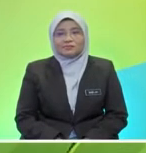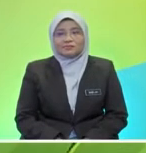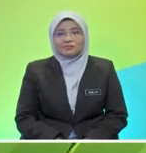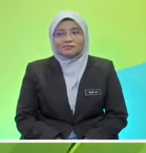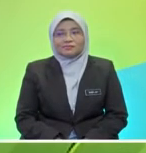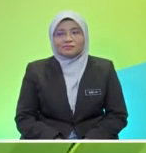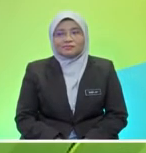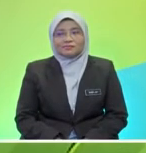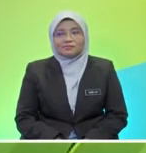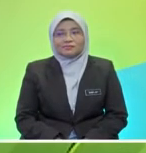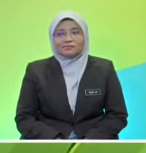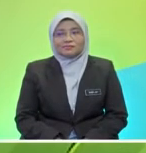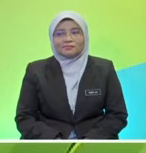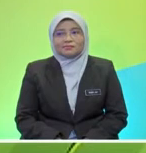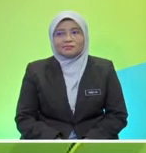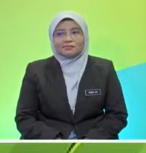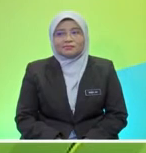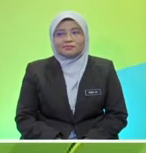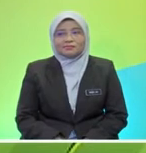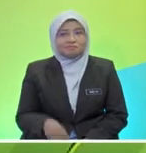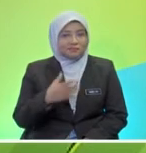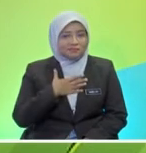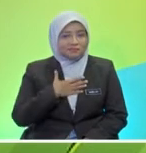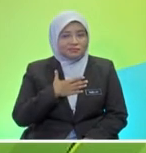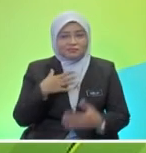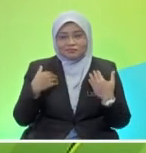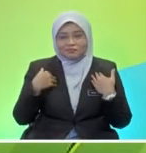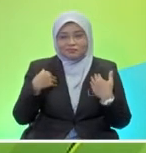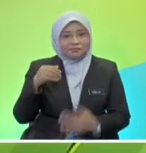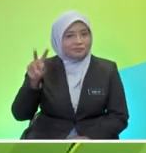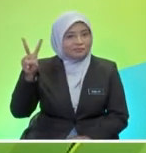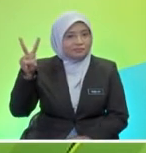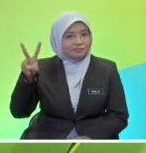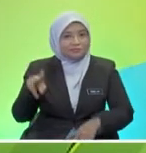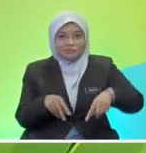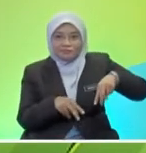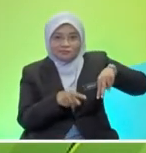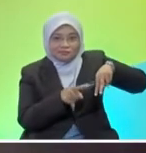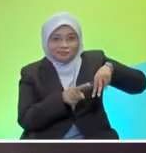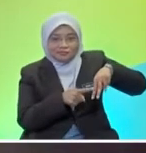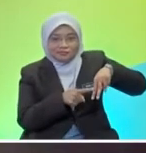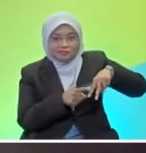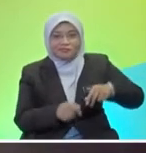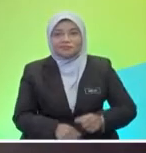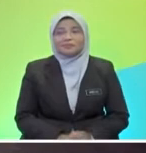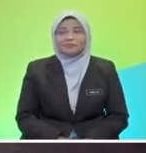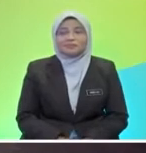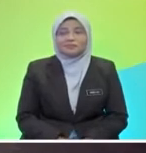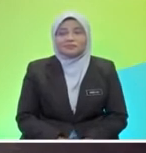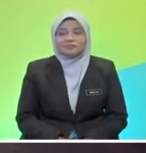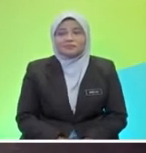I've got 2 legs. Very good, Shafika. I've got 2 legs. Mm-hmm. Okay. How about